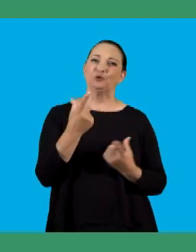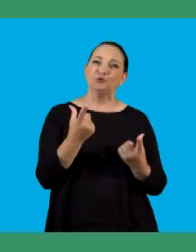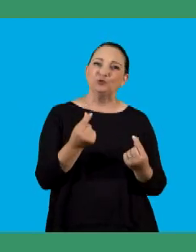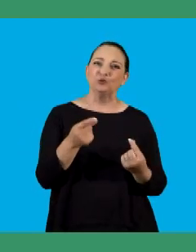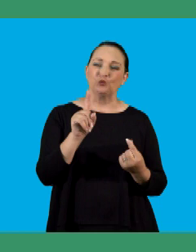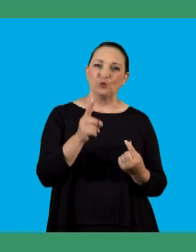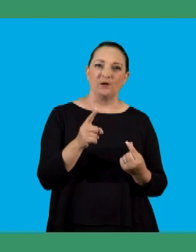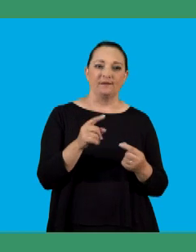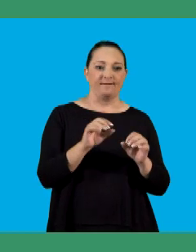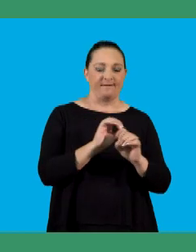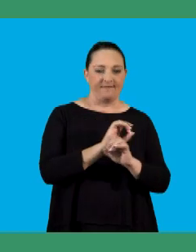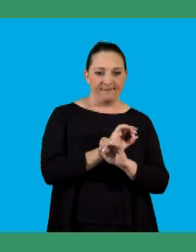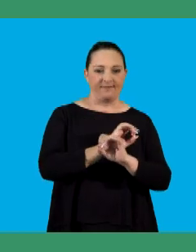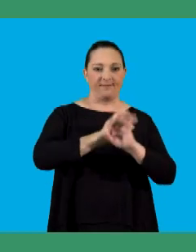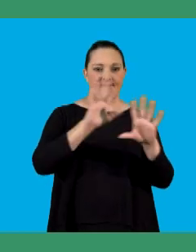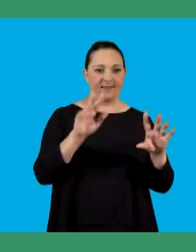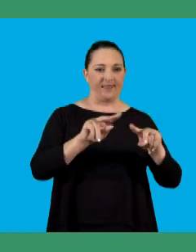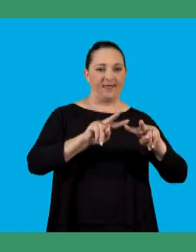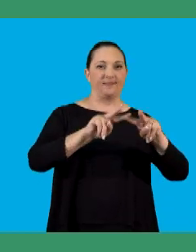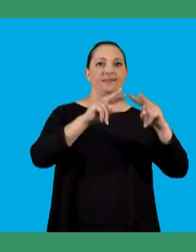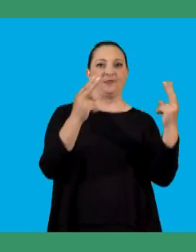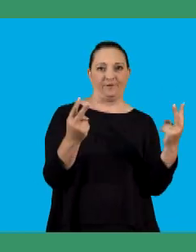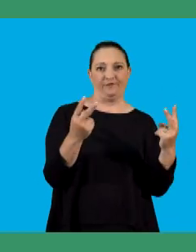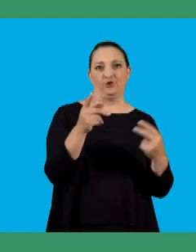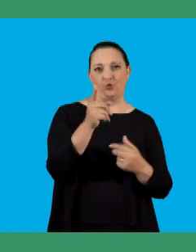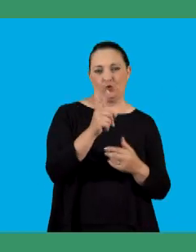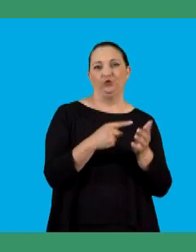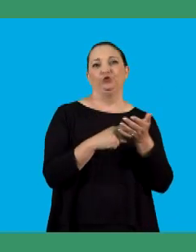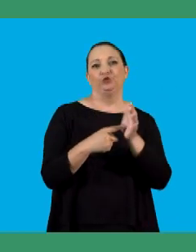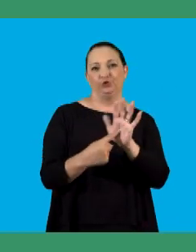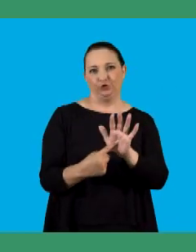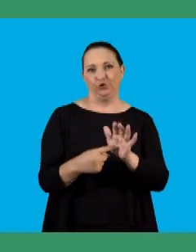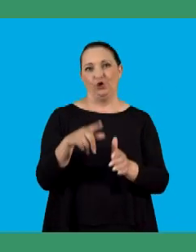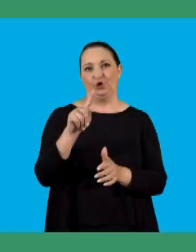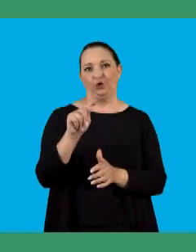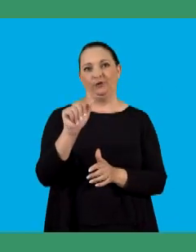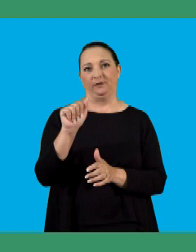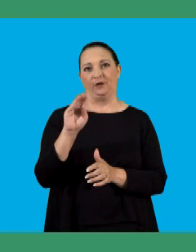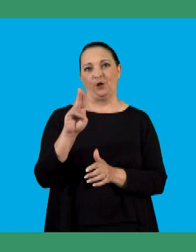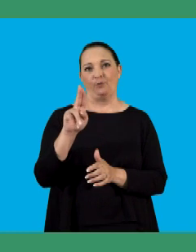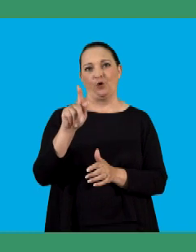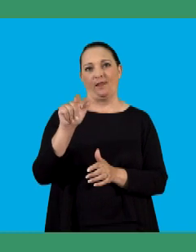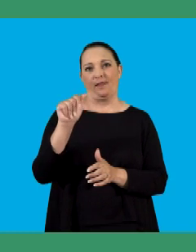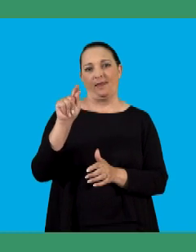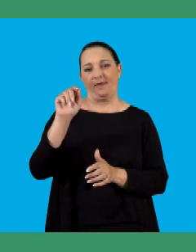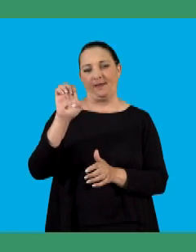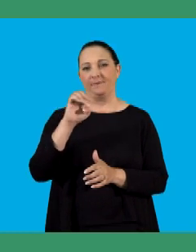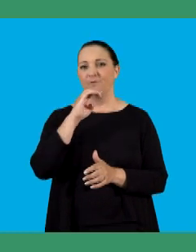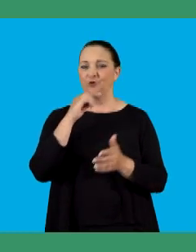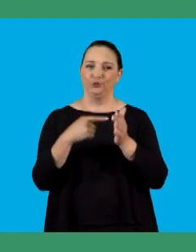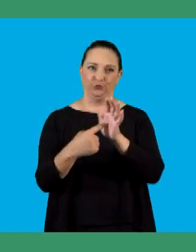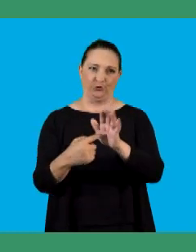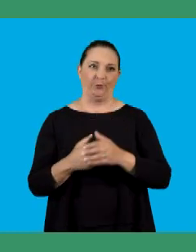to show a clear difference of what is ethical and what is professional behavior. Then,